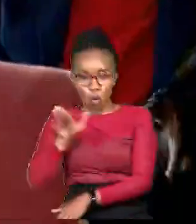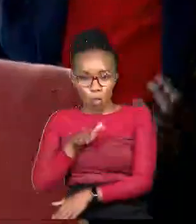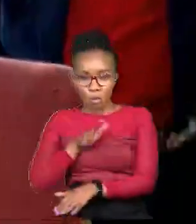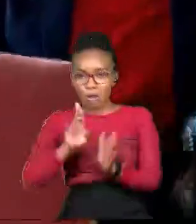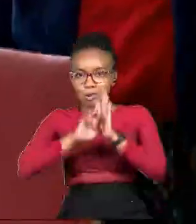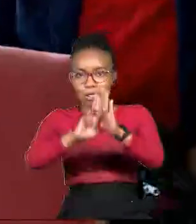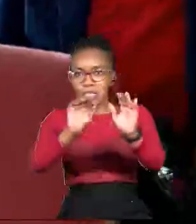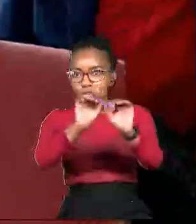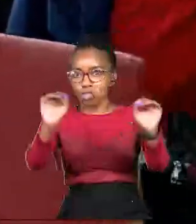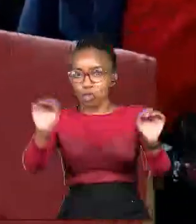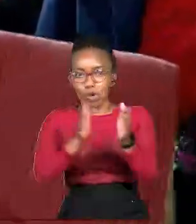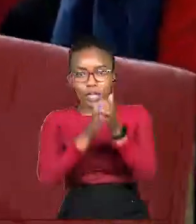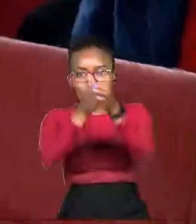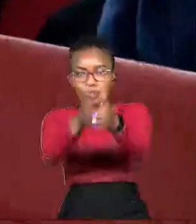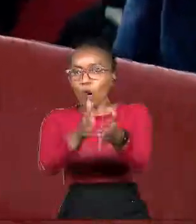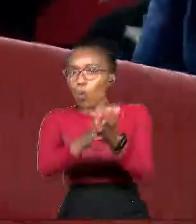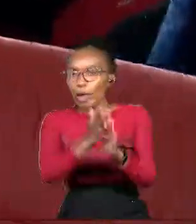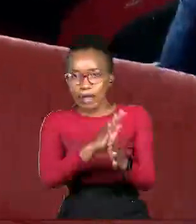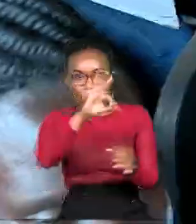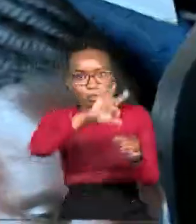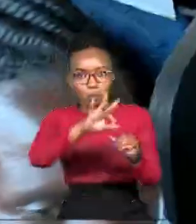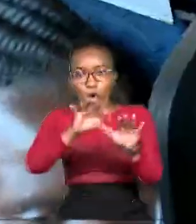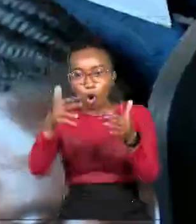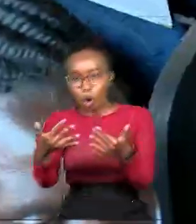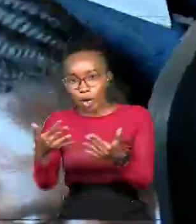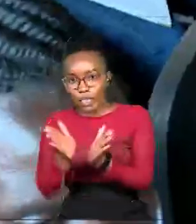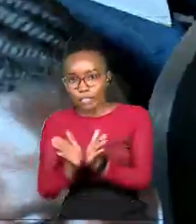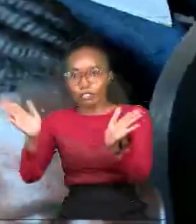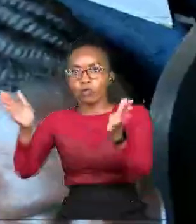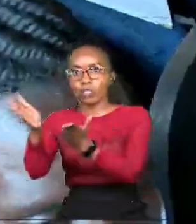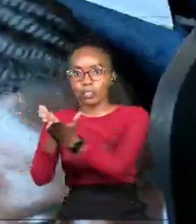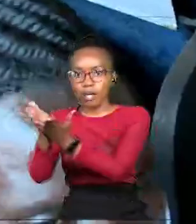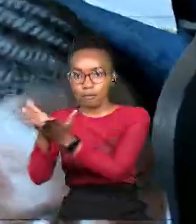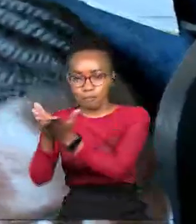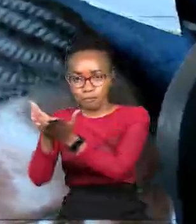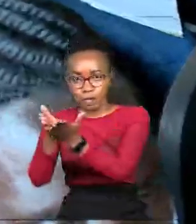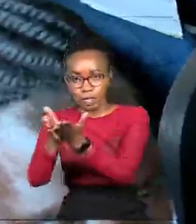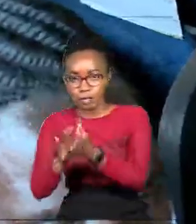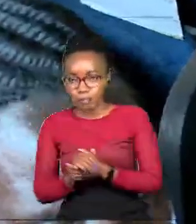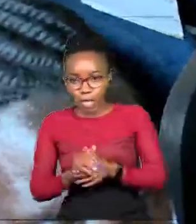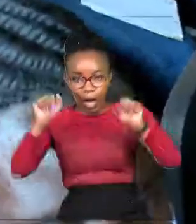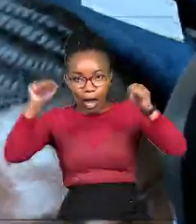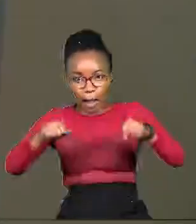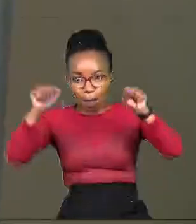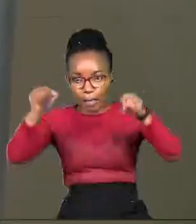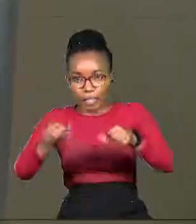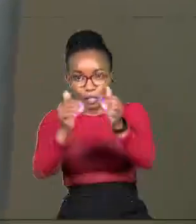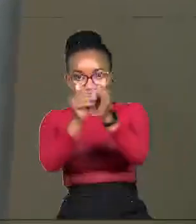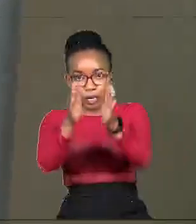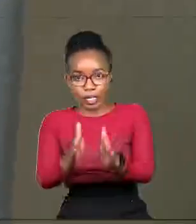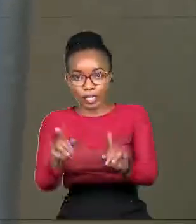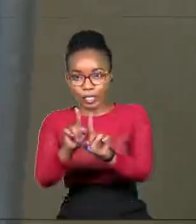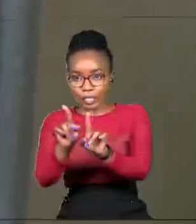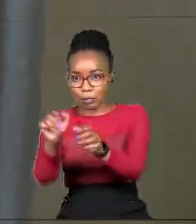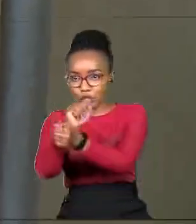leading positions, whether in elected office or the civil service. This is despite their proven abilities as leaders and agents